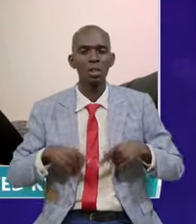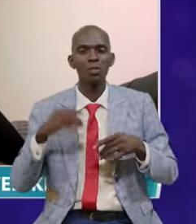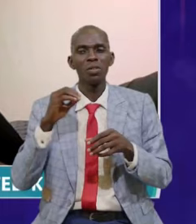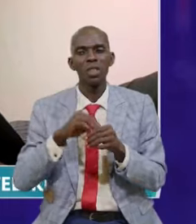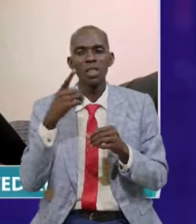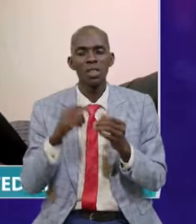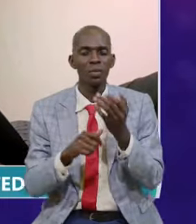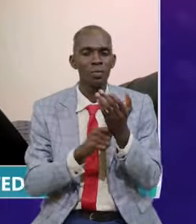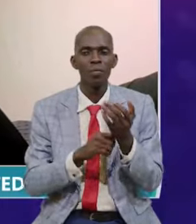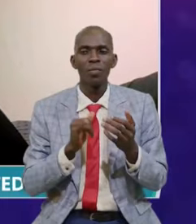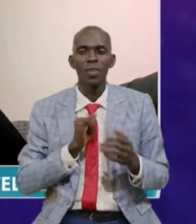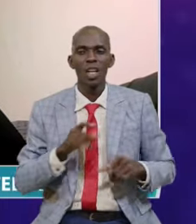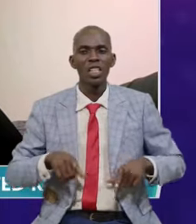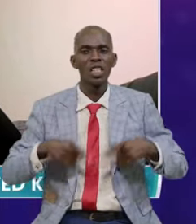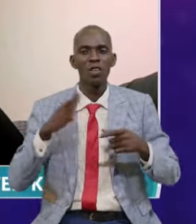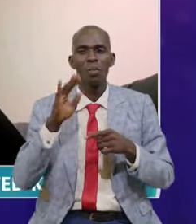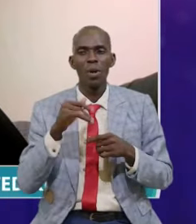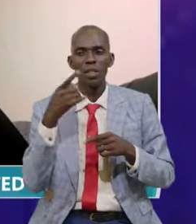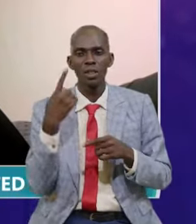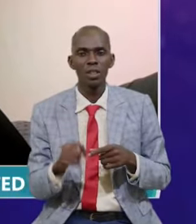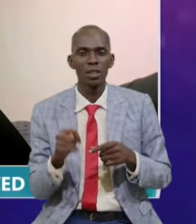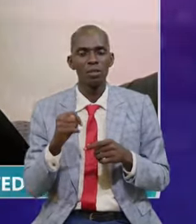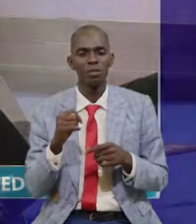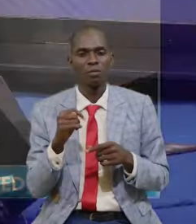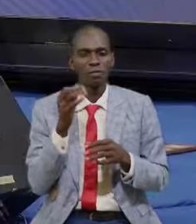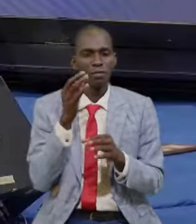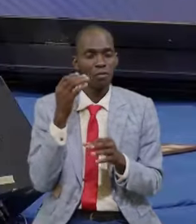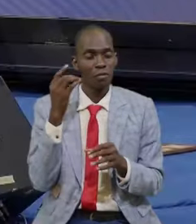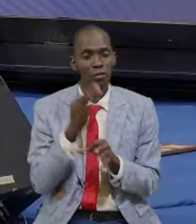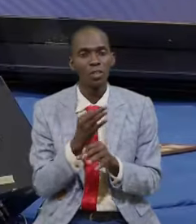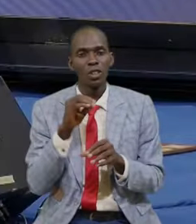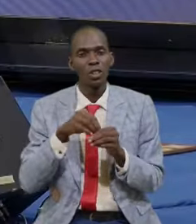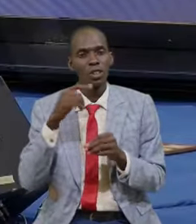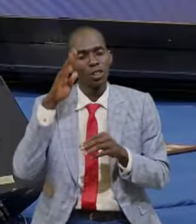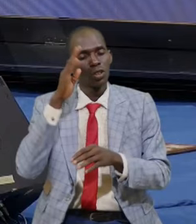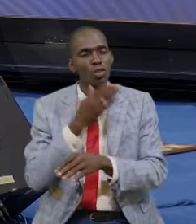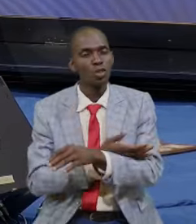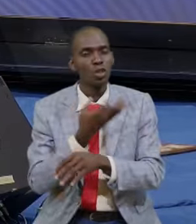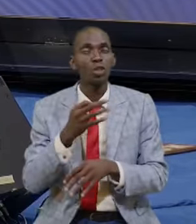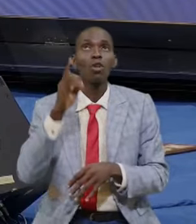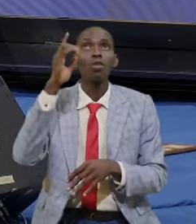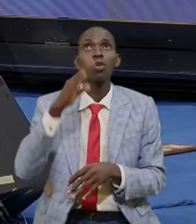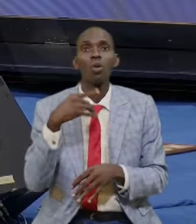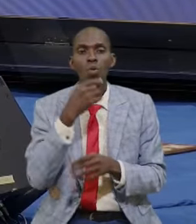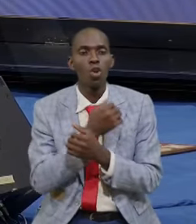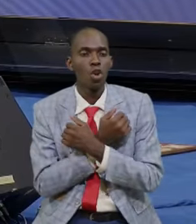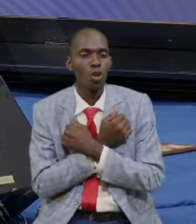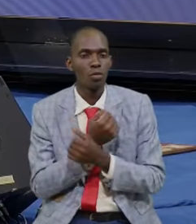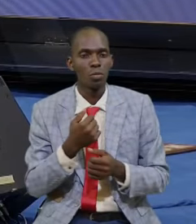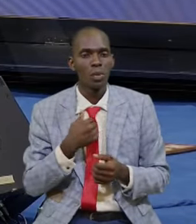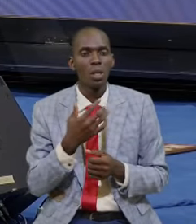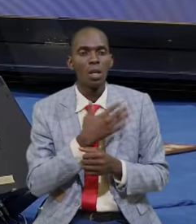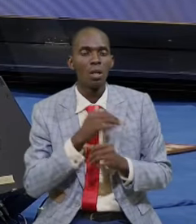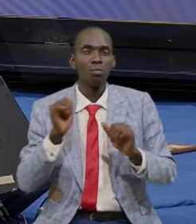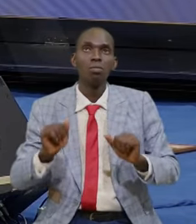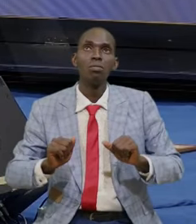I live by the faith of the Son of God, who loved me and gave himself